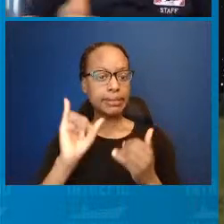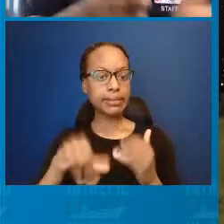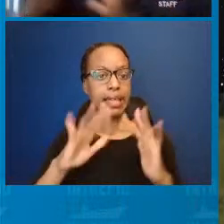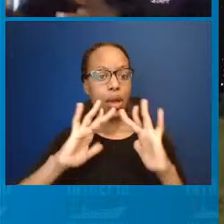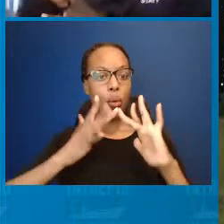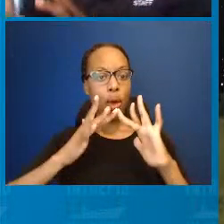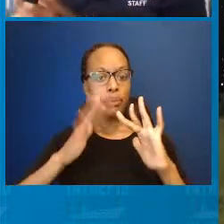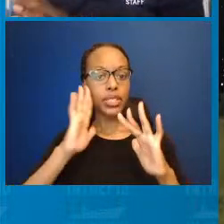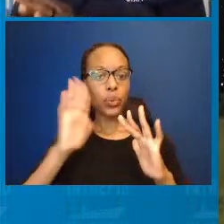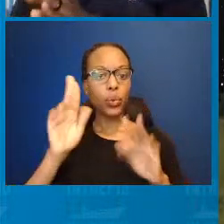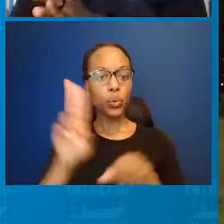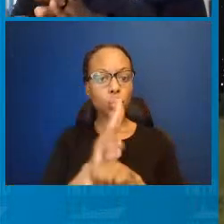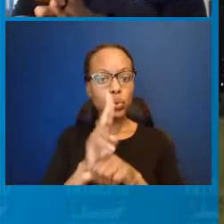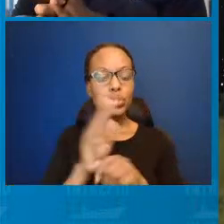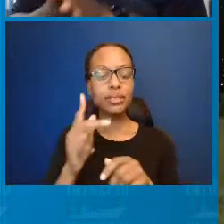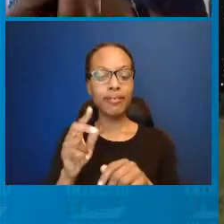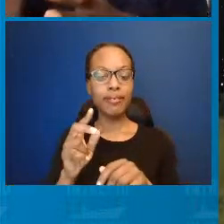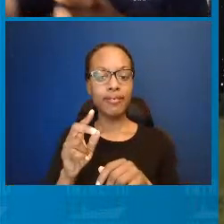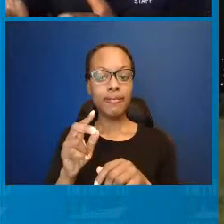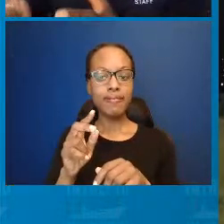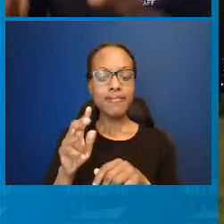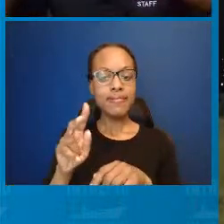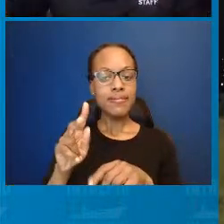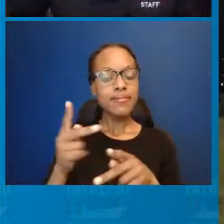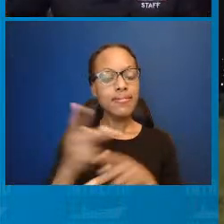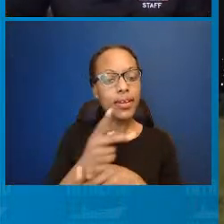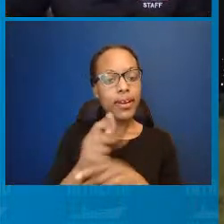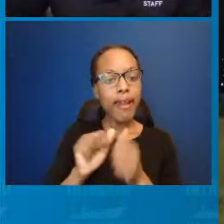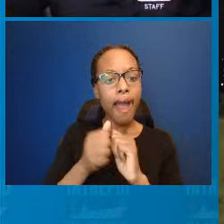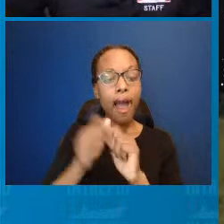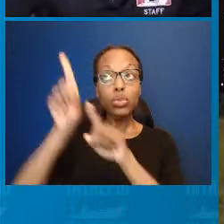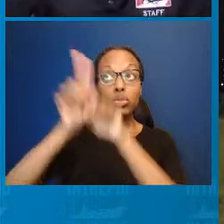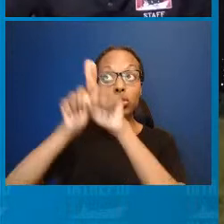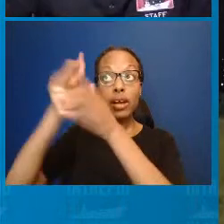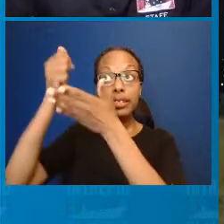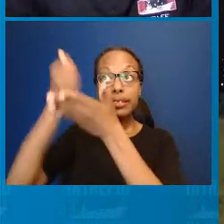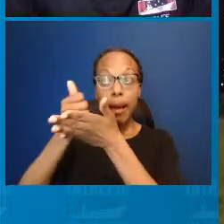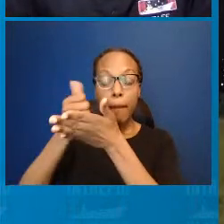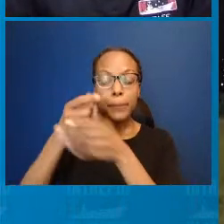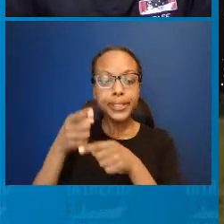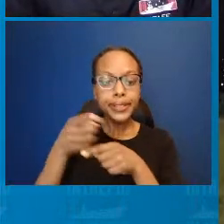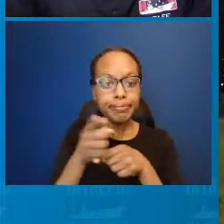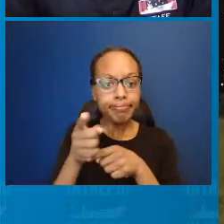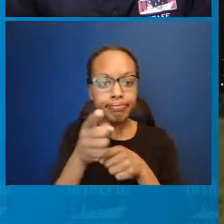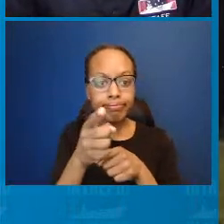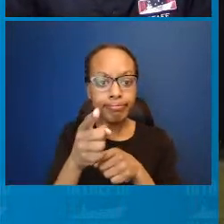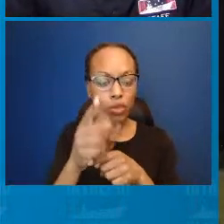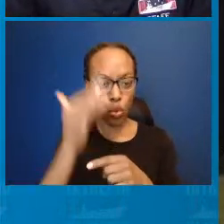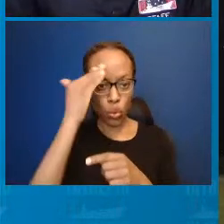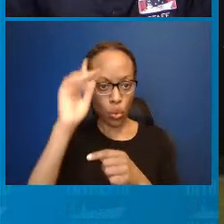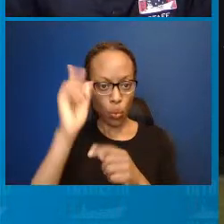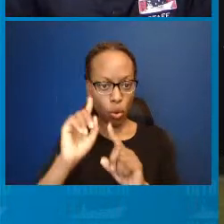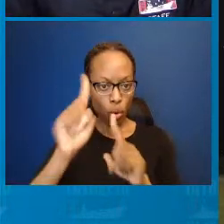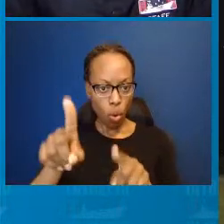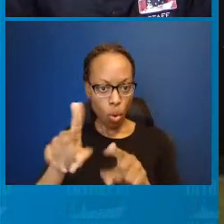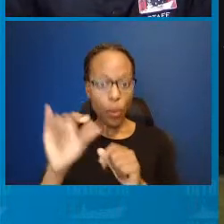navigation, but we're also going to talk about how people looked up and they saw different things. when he looked up at the sky,